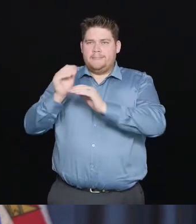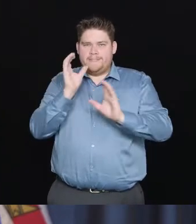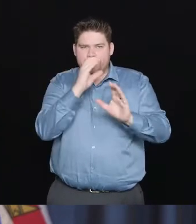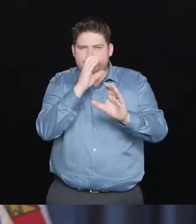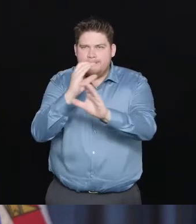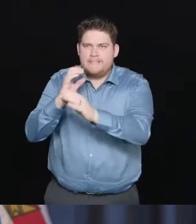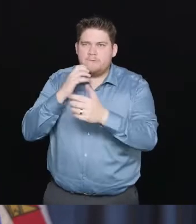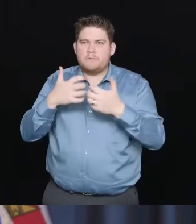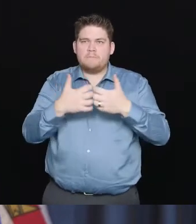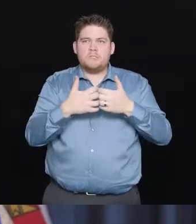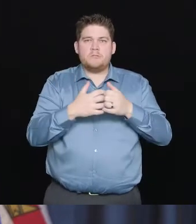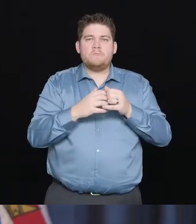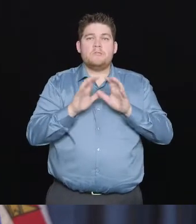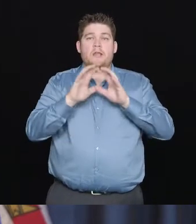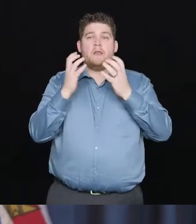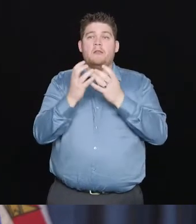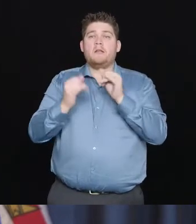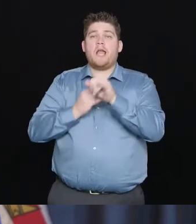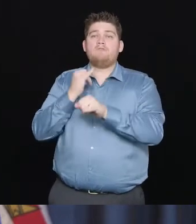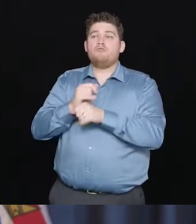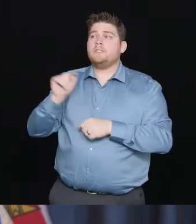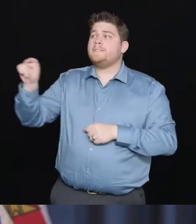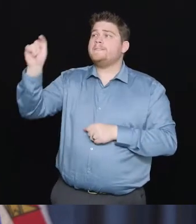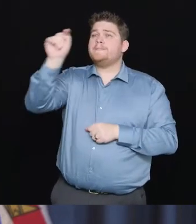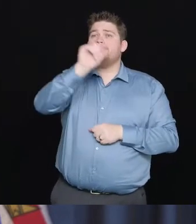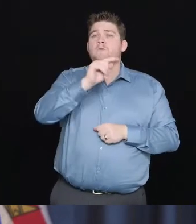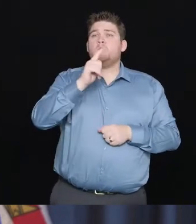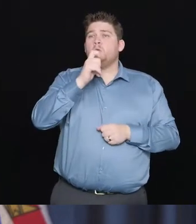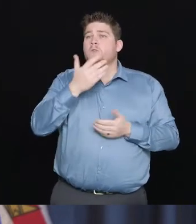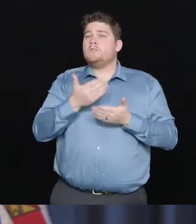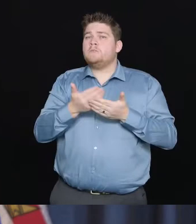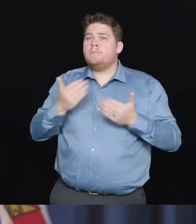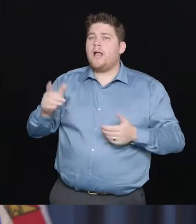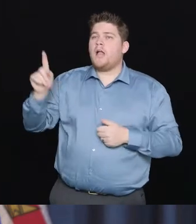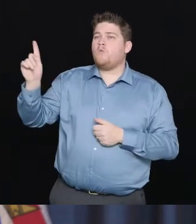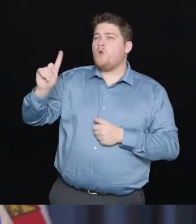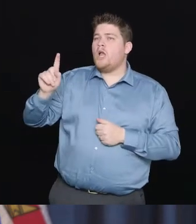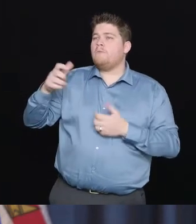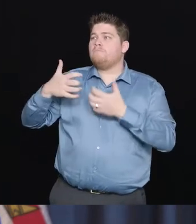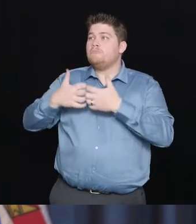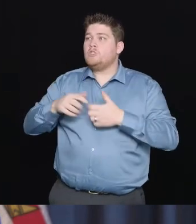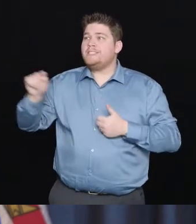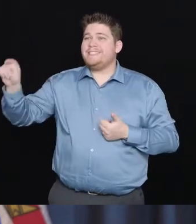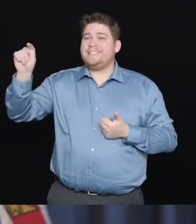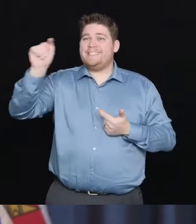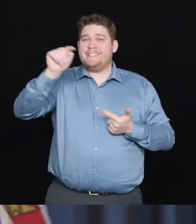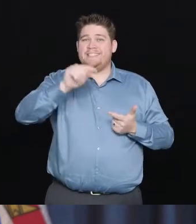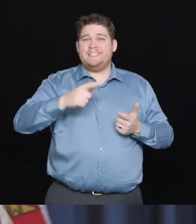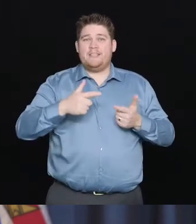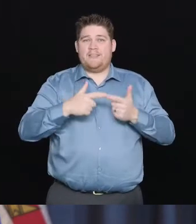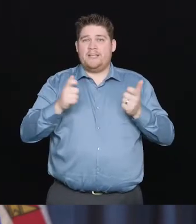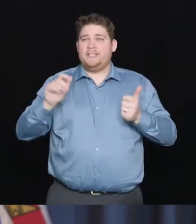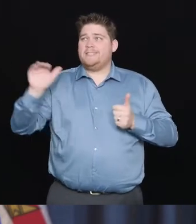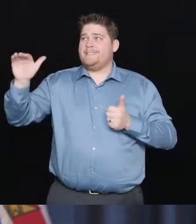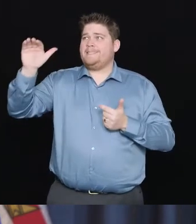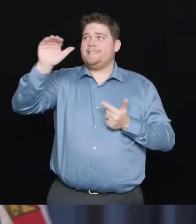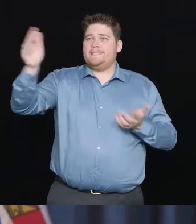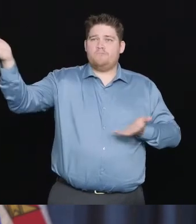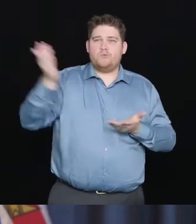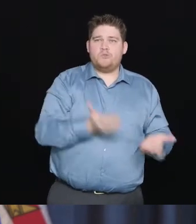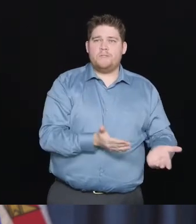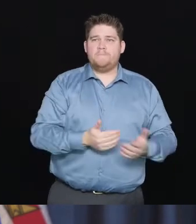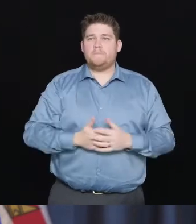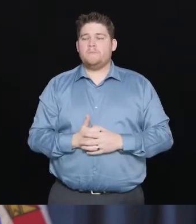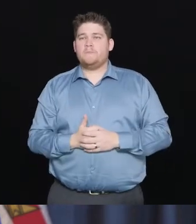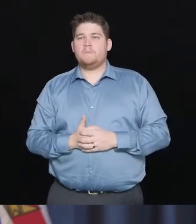that. We don't just depend on them. We're making our own significant efforts to seek large supply as well. But a lot